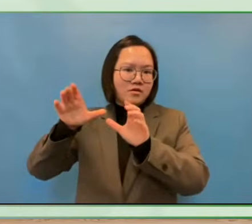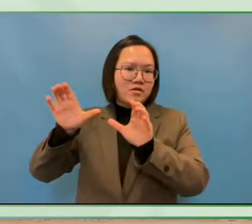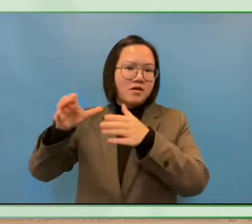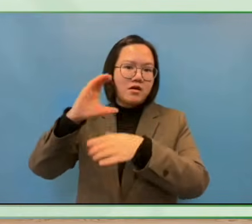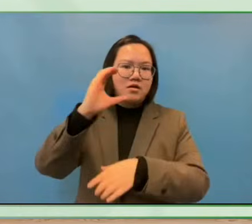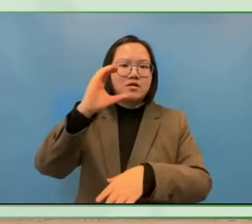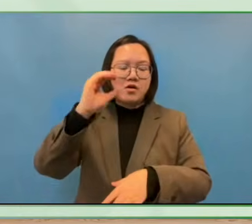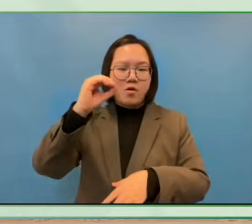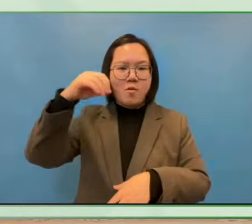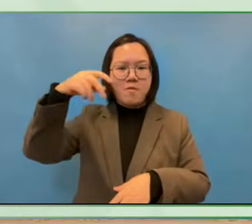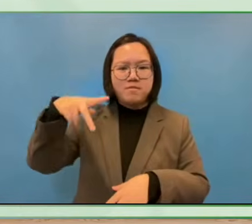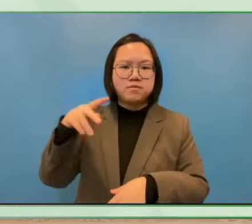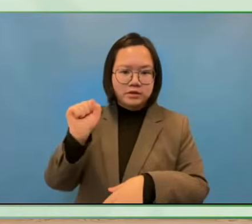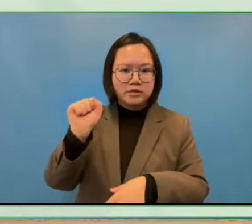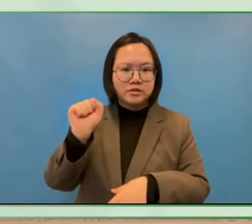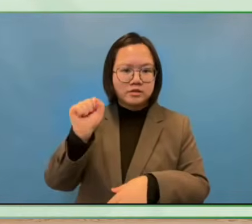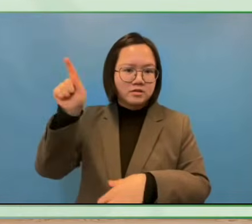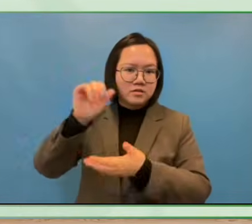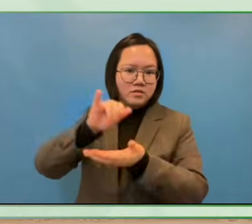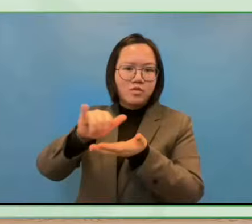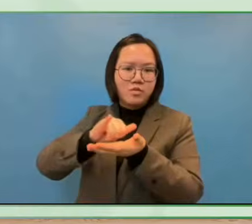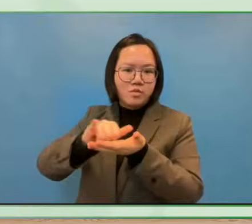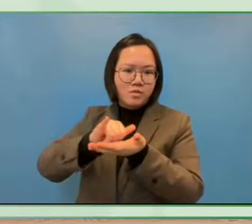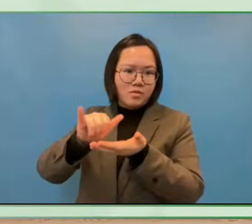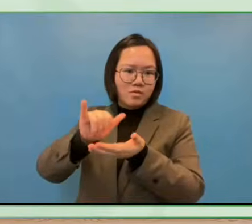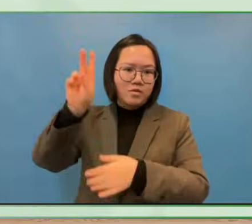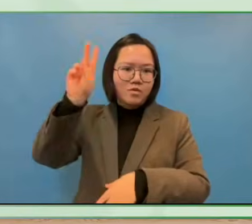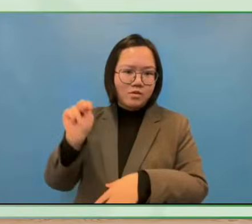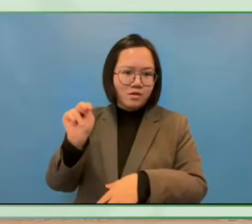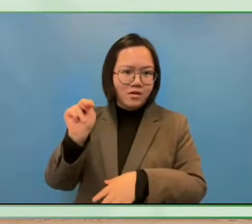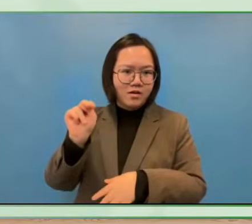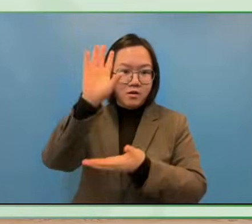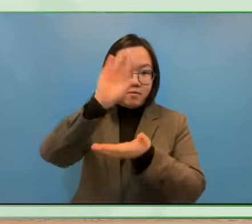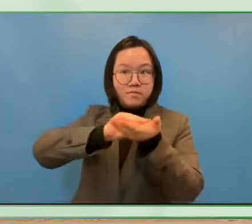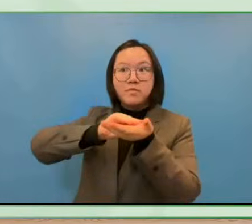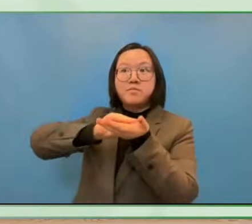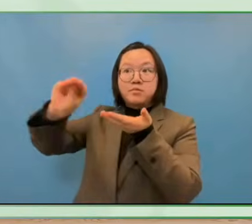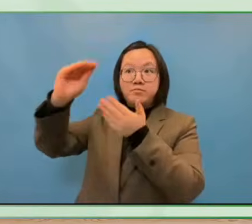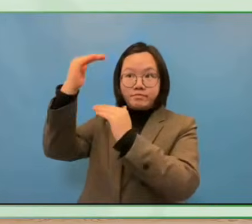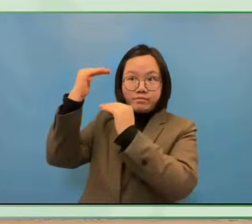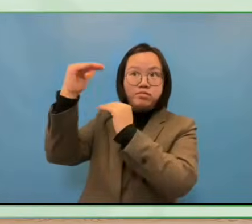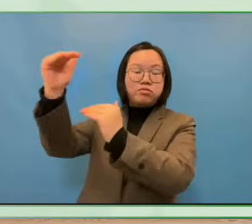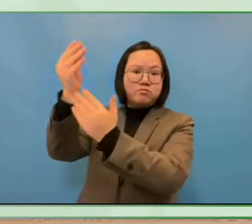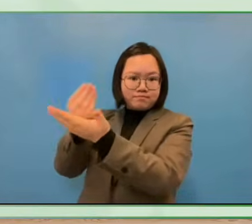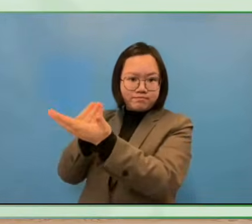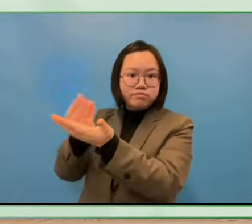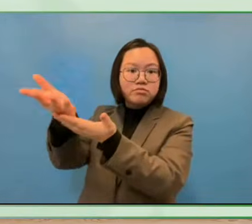in the United Nations in June this year. And